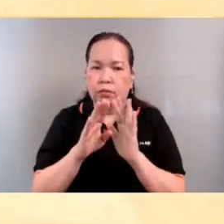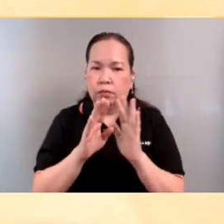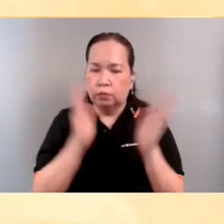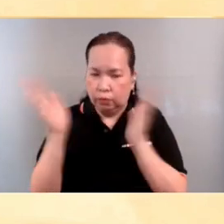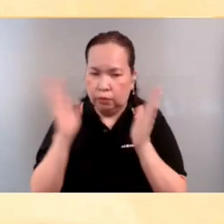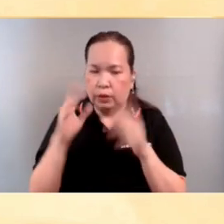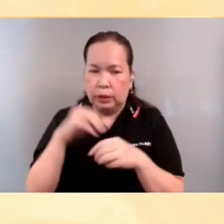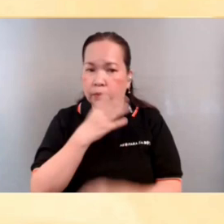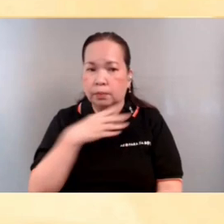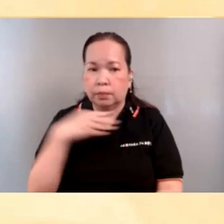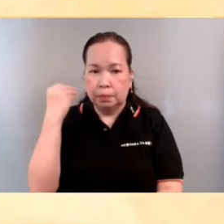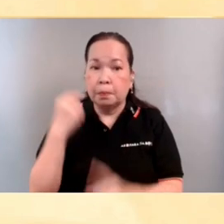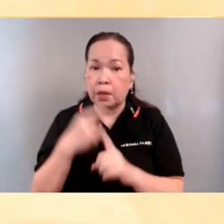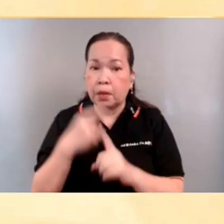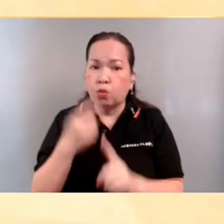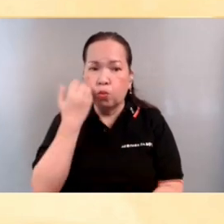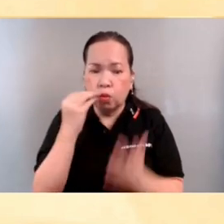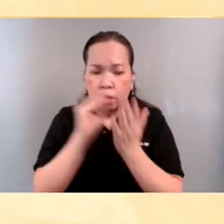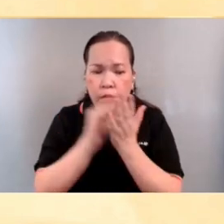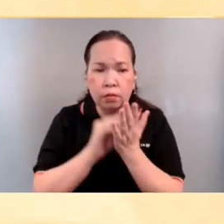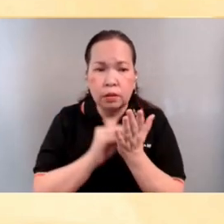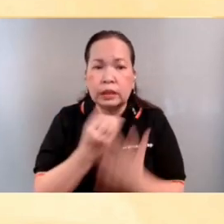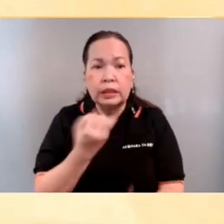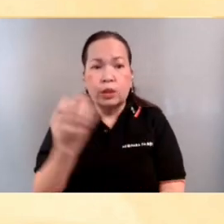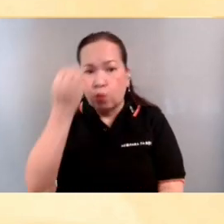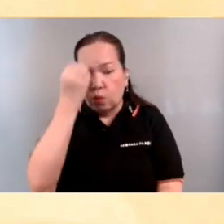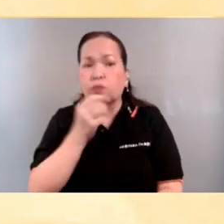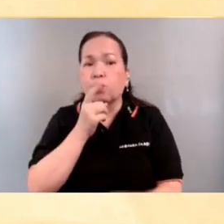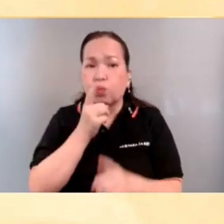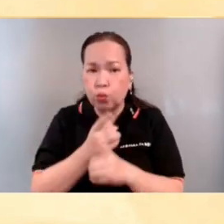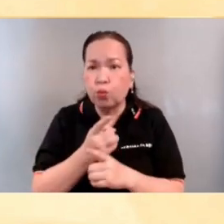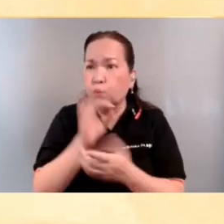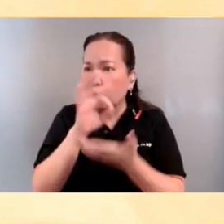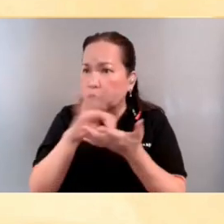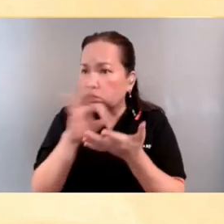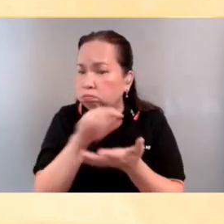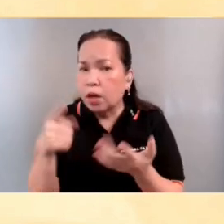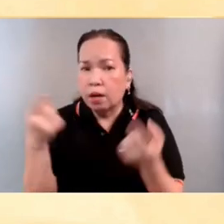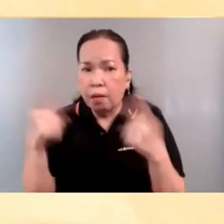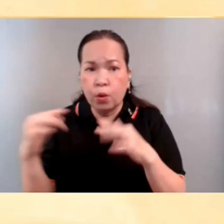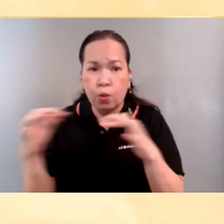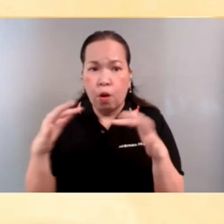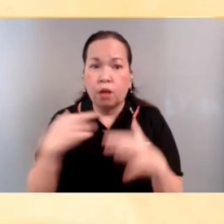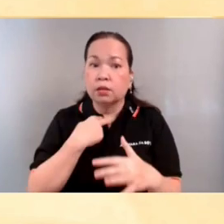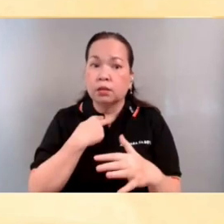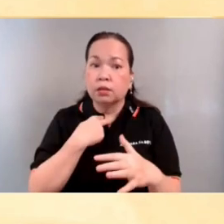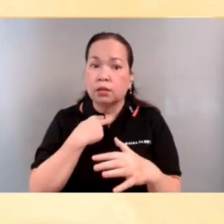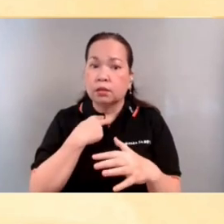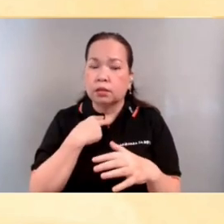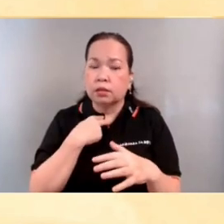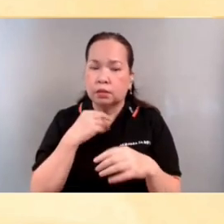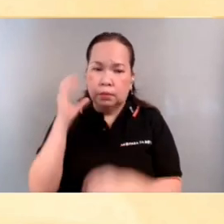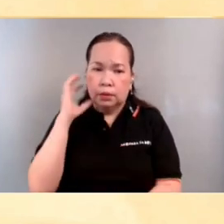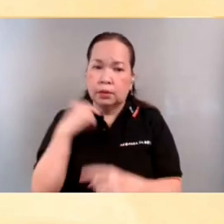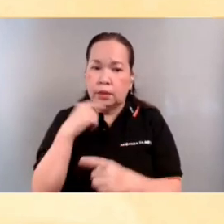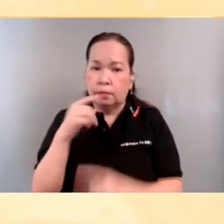lack of official records on the number of orphans that are affected by wars in Mindanao. An official database from